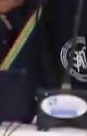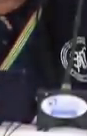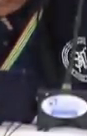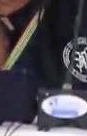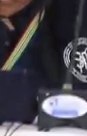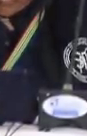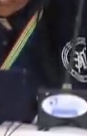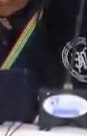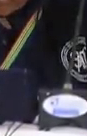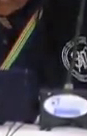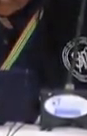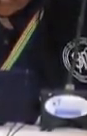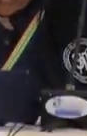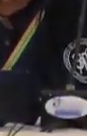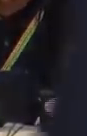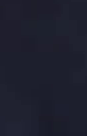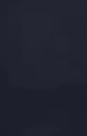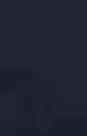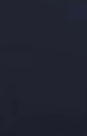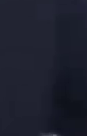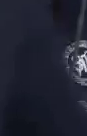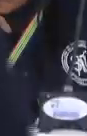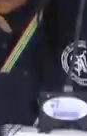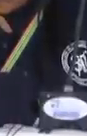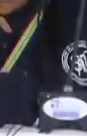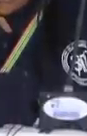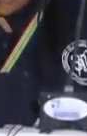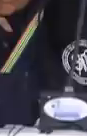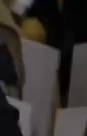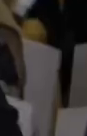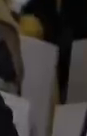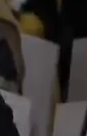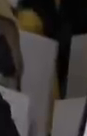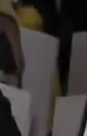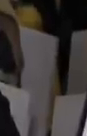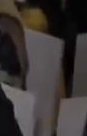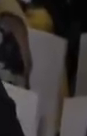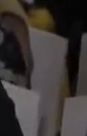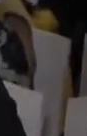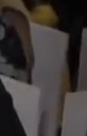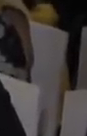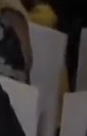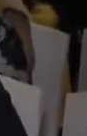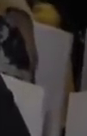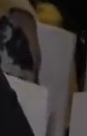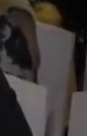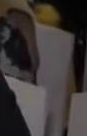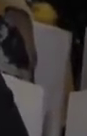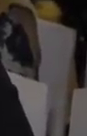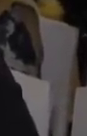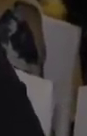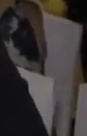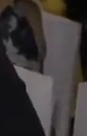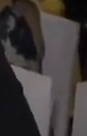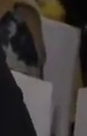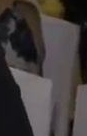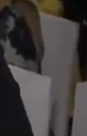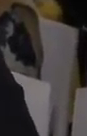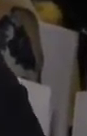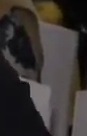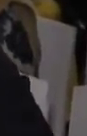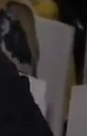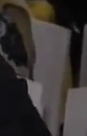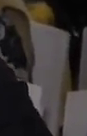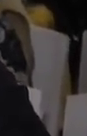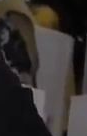My name is Govin Whittles. I'm with the ENCA News Channel here in South Africa. Similar to the question